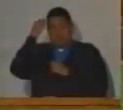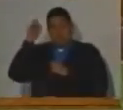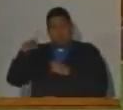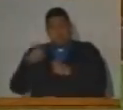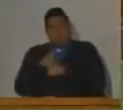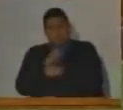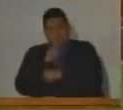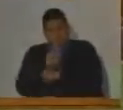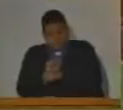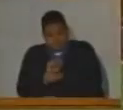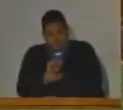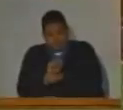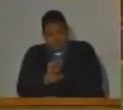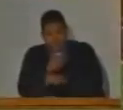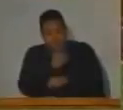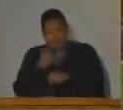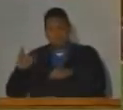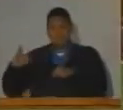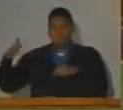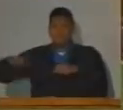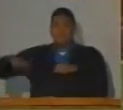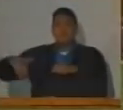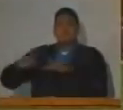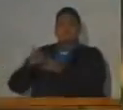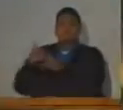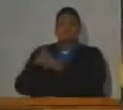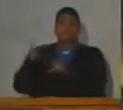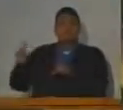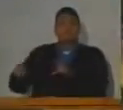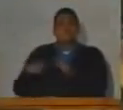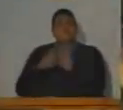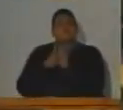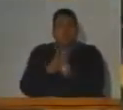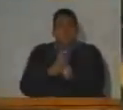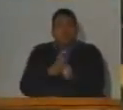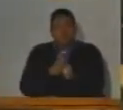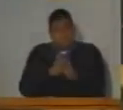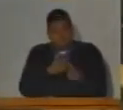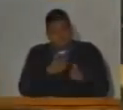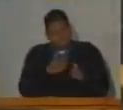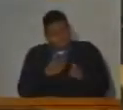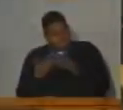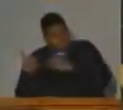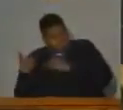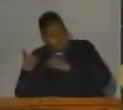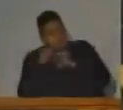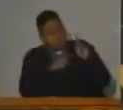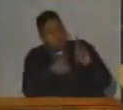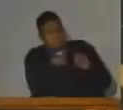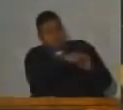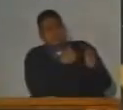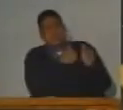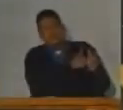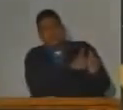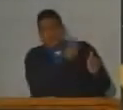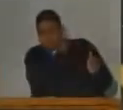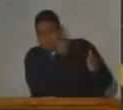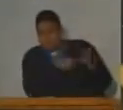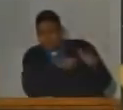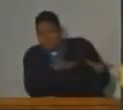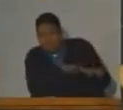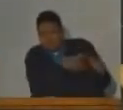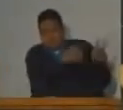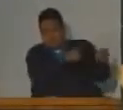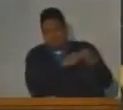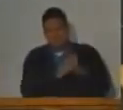ensure that the members of Parliament are accountable to the people of their constituencies. The first